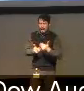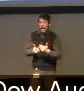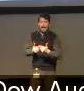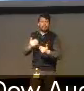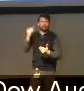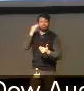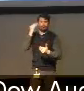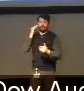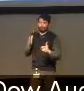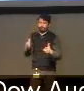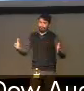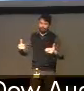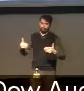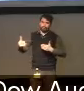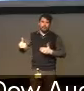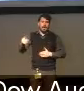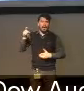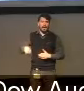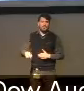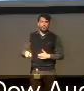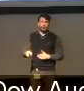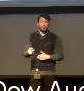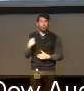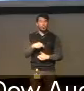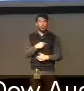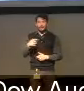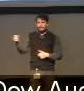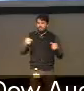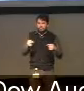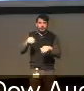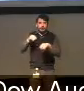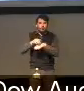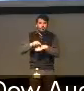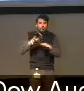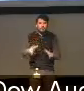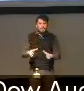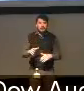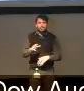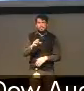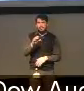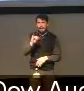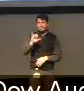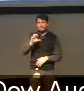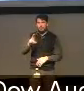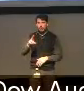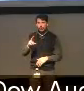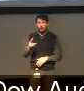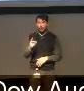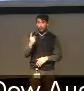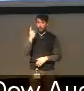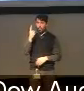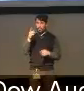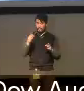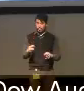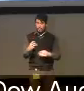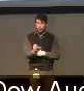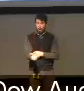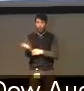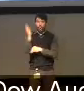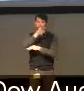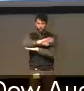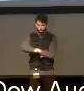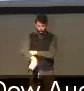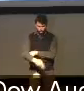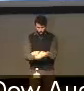as consultants, critical care consultants, working with the hospitalists, with one person working day and night and taking home call at